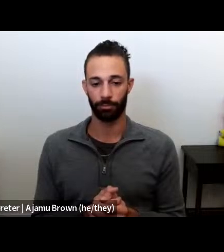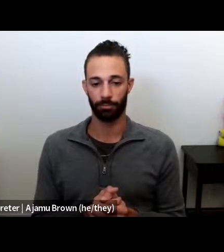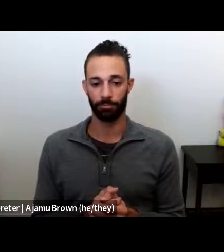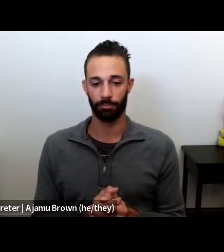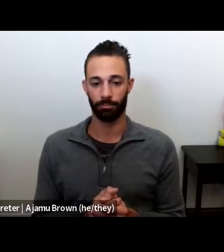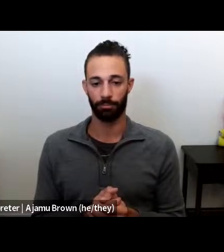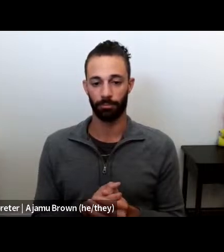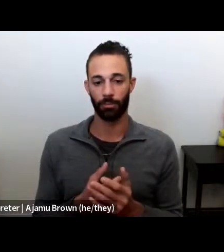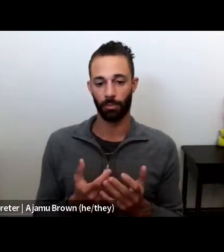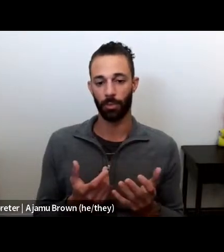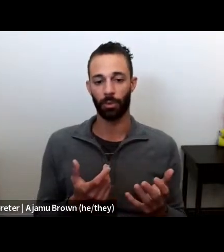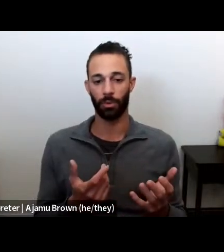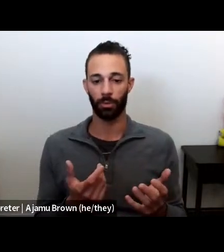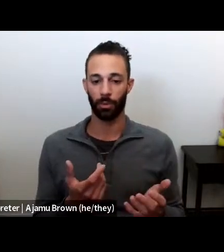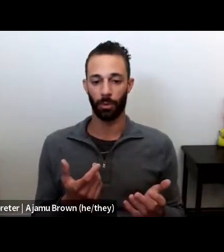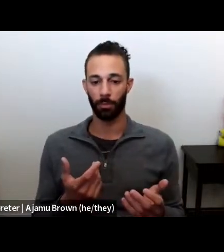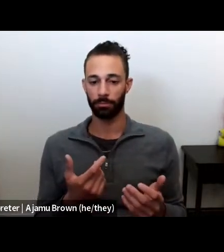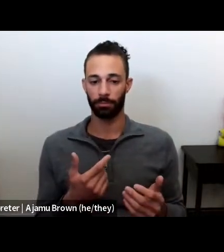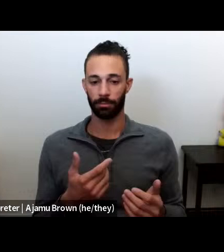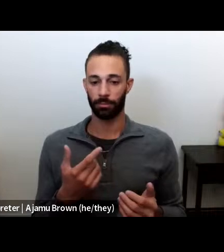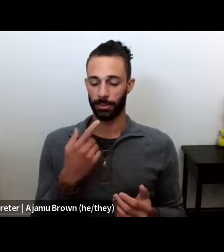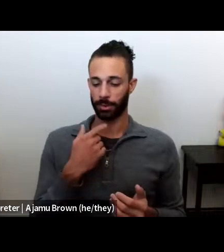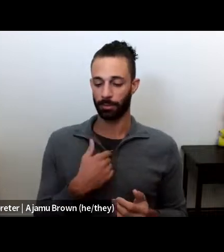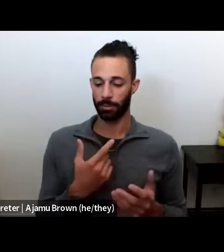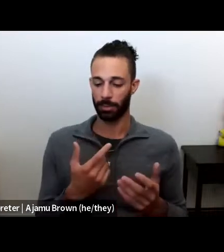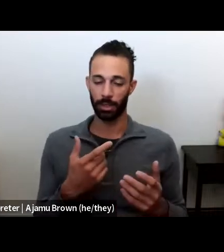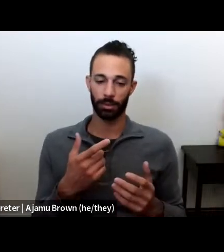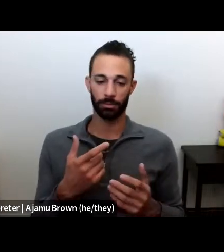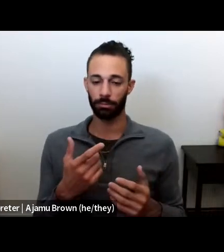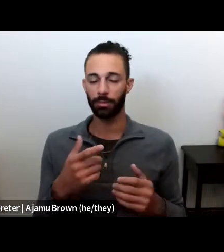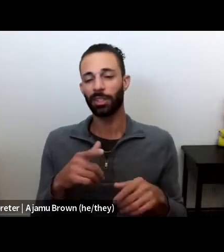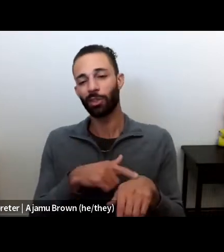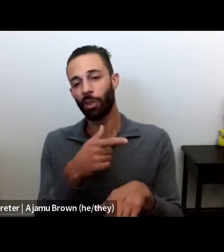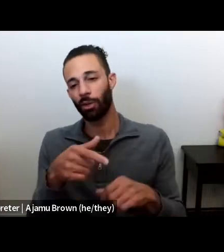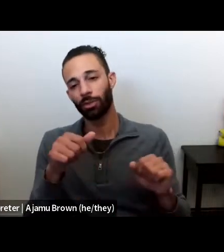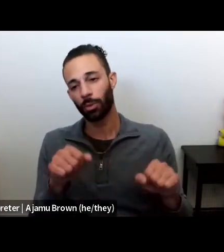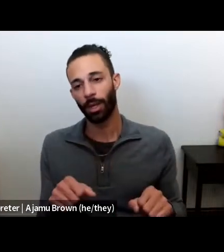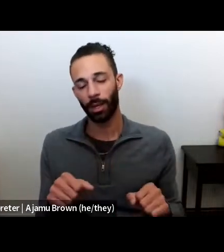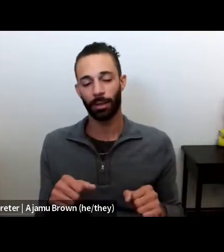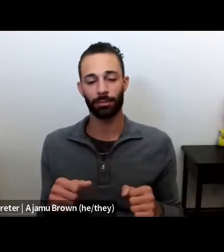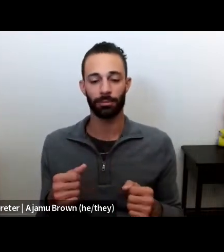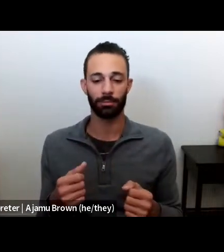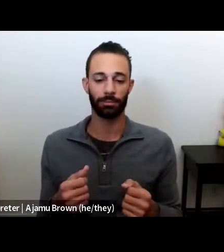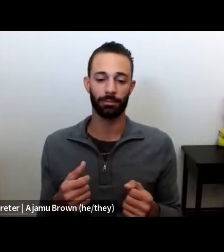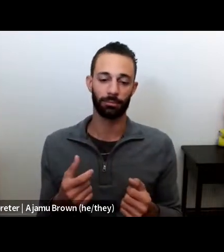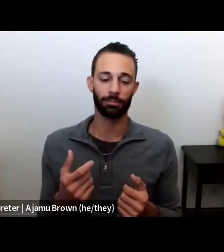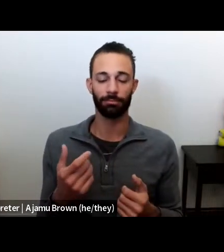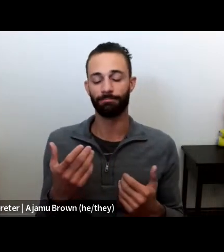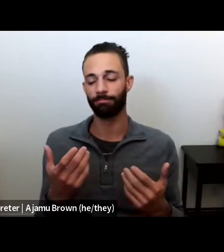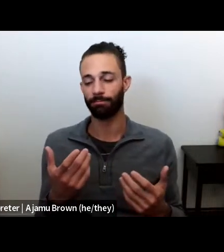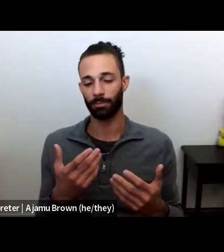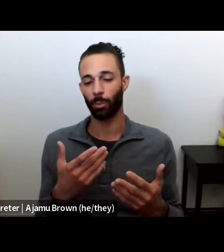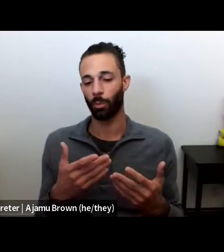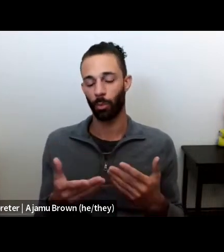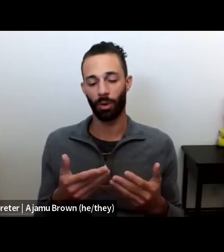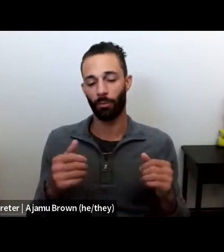as long as you can. It doesn't have to be long. We know what y'all are working with, so do what you can, but